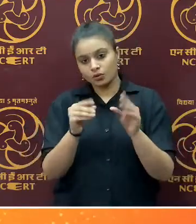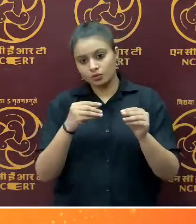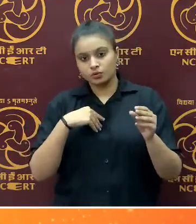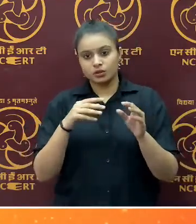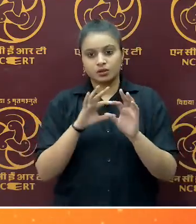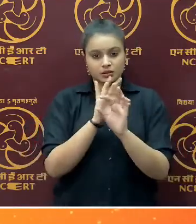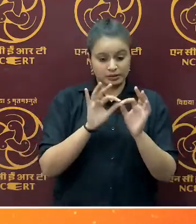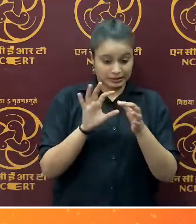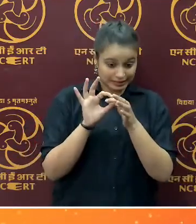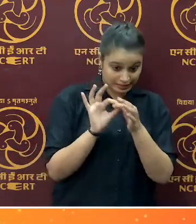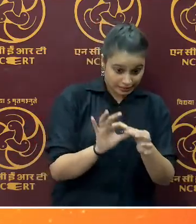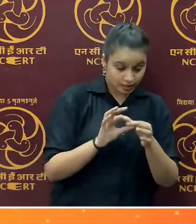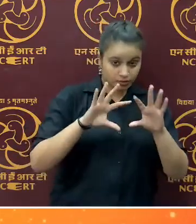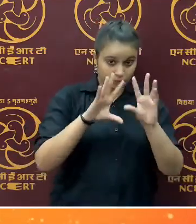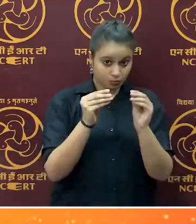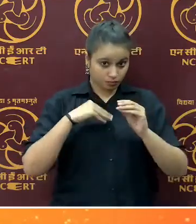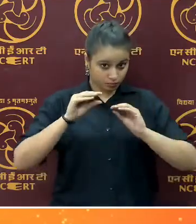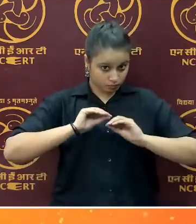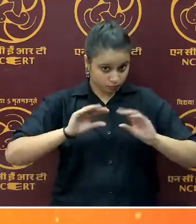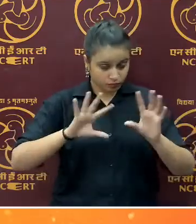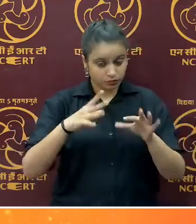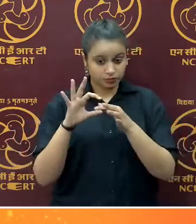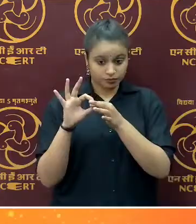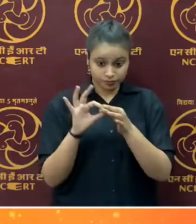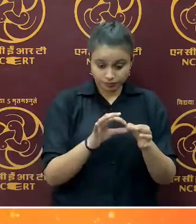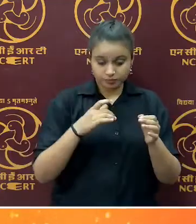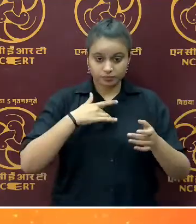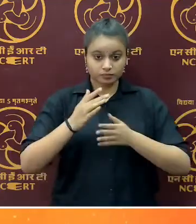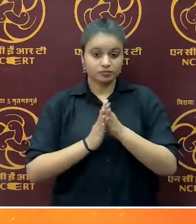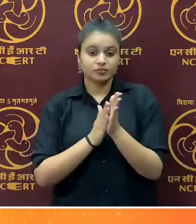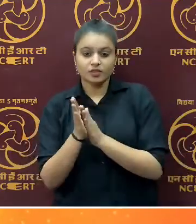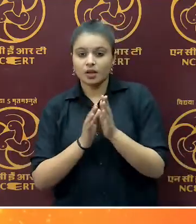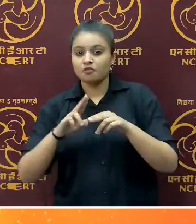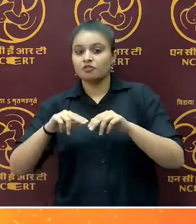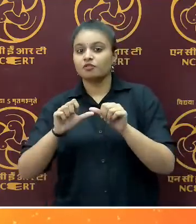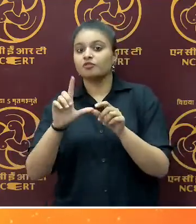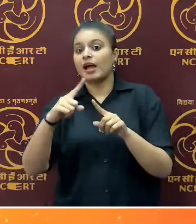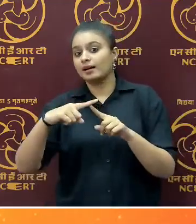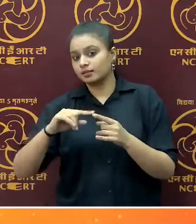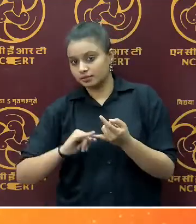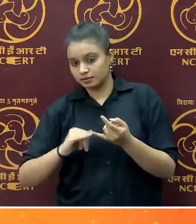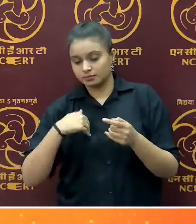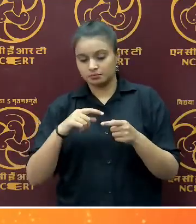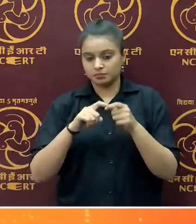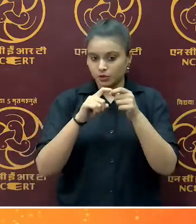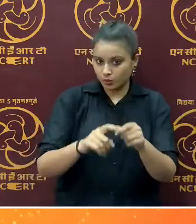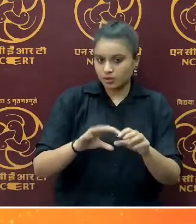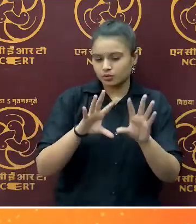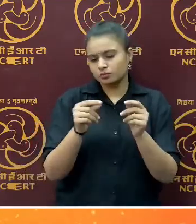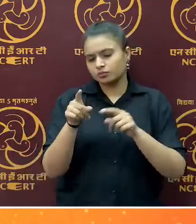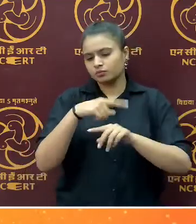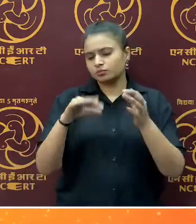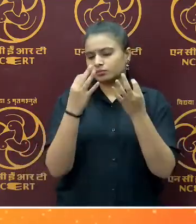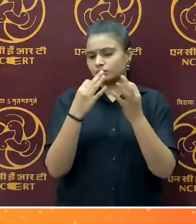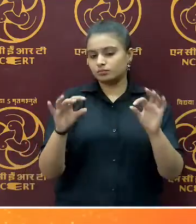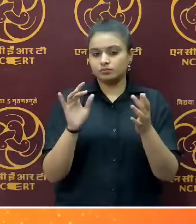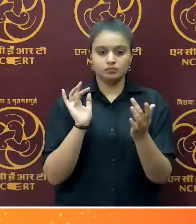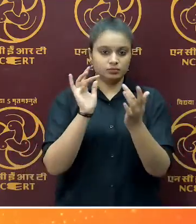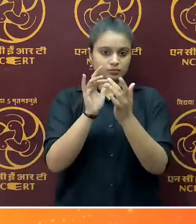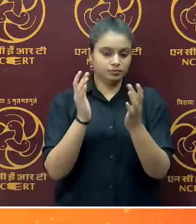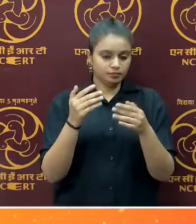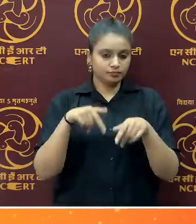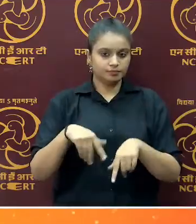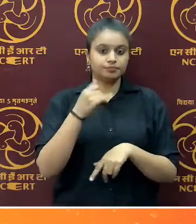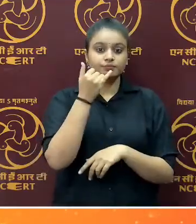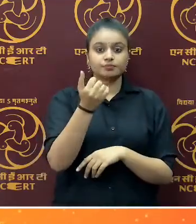really relevant information along with some interesting facts. But if you have questions, please feel free to get in touch with us. Our